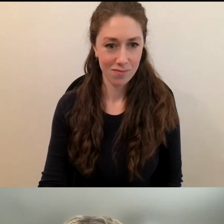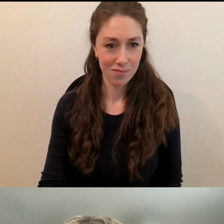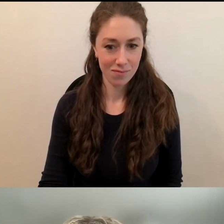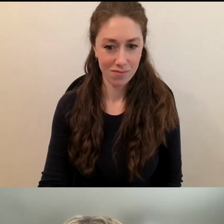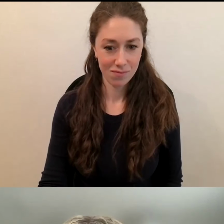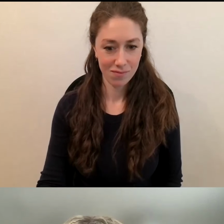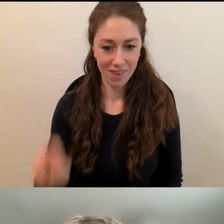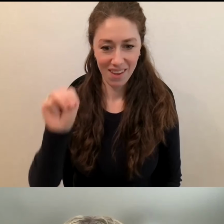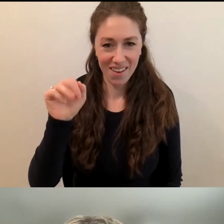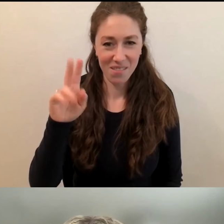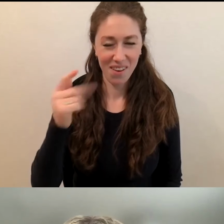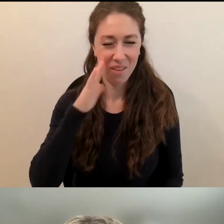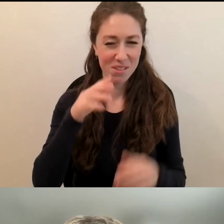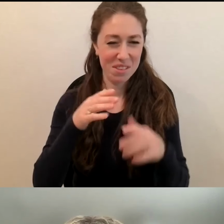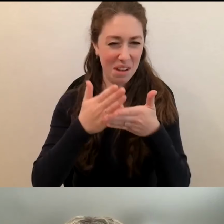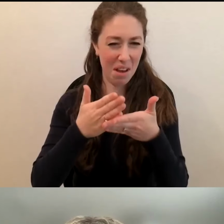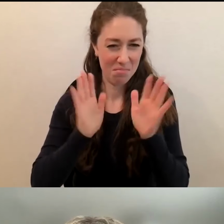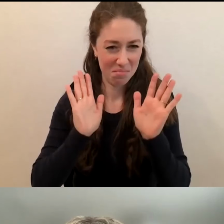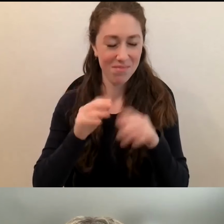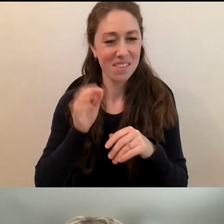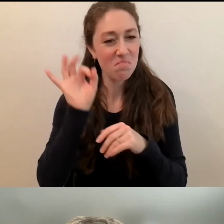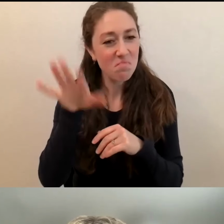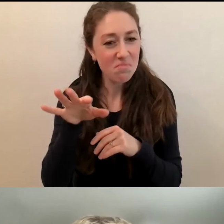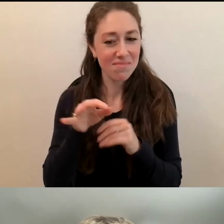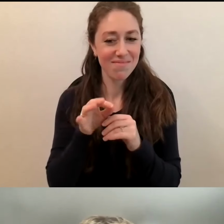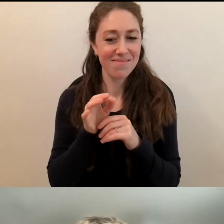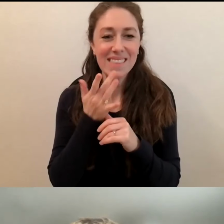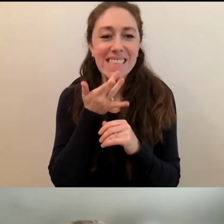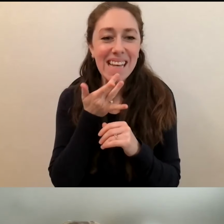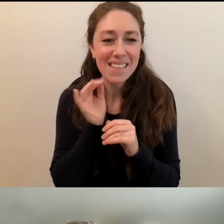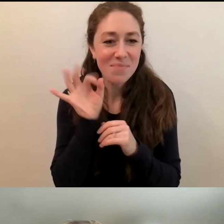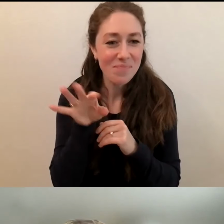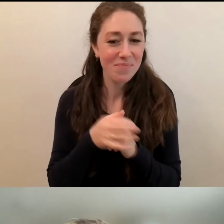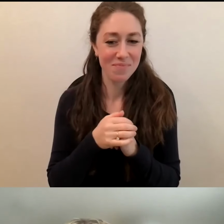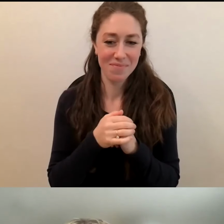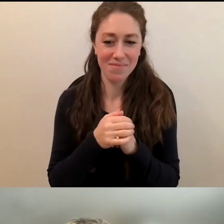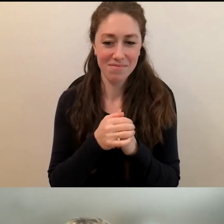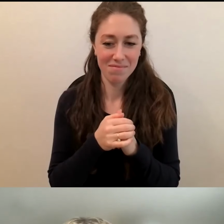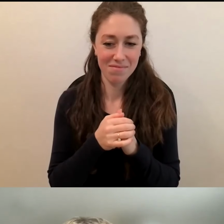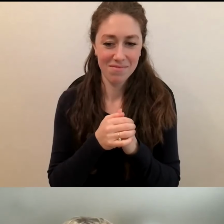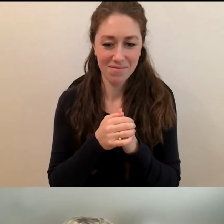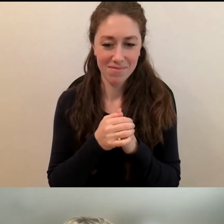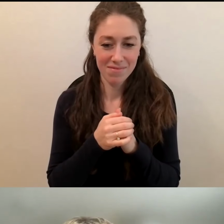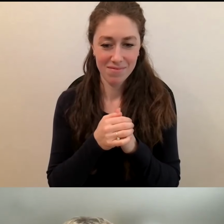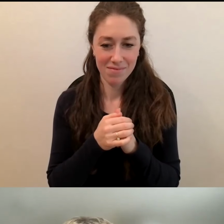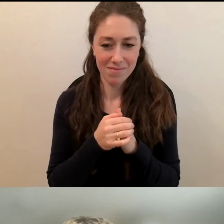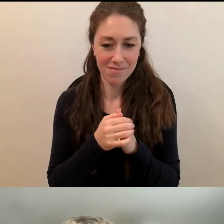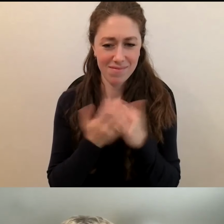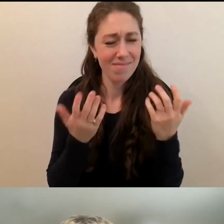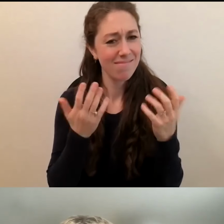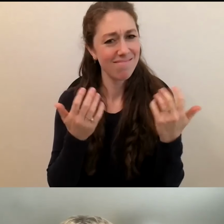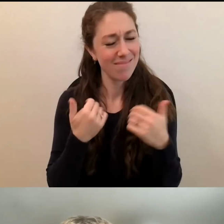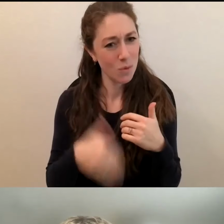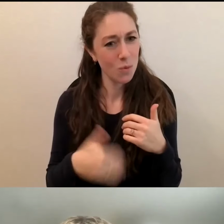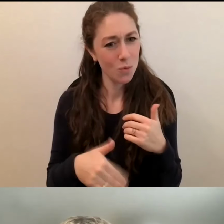Oh. I'll just stop right there. I just wanted to give you just a little tip. You know, just a tad bit of the storytelling that